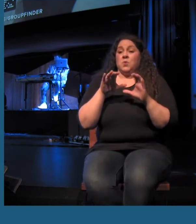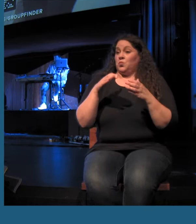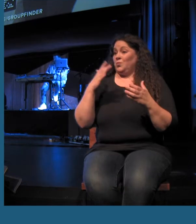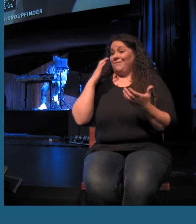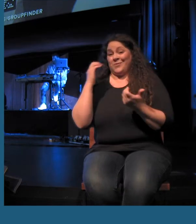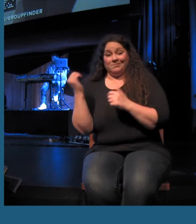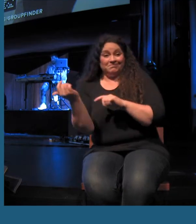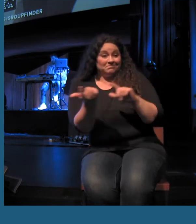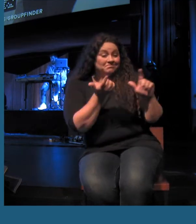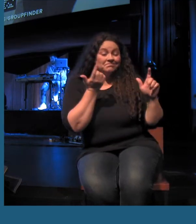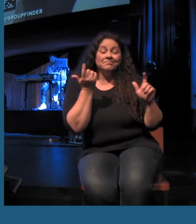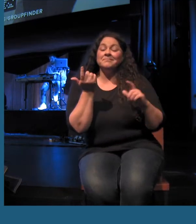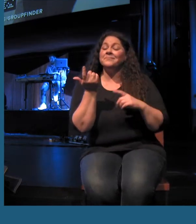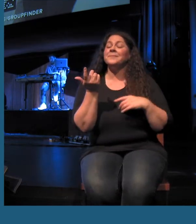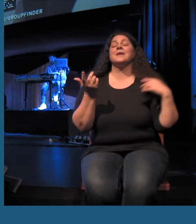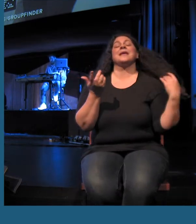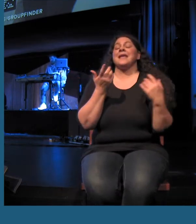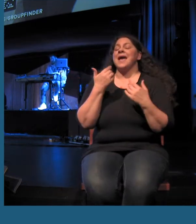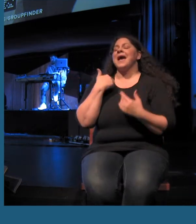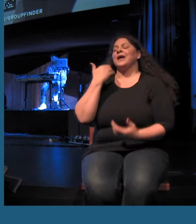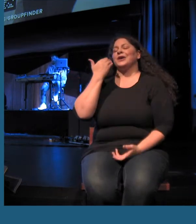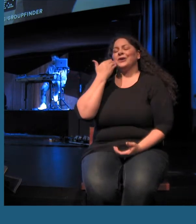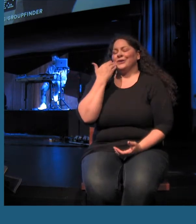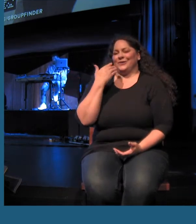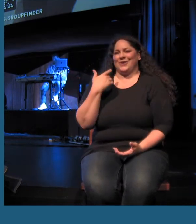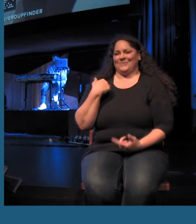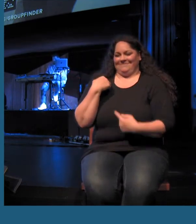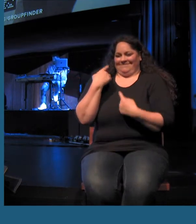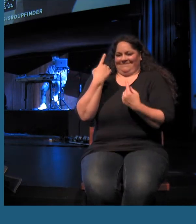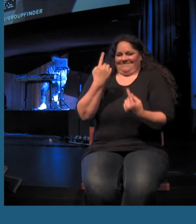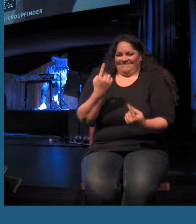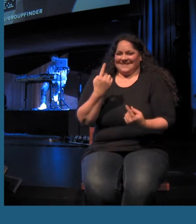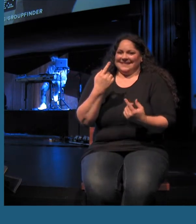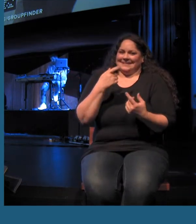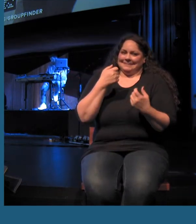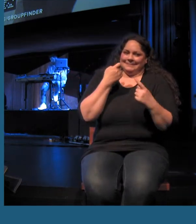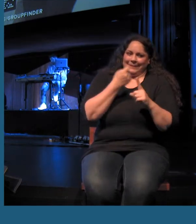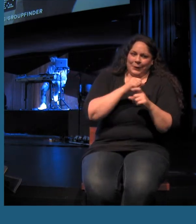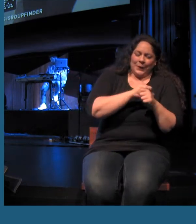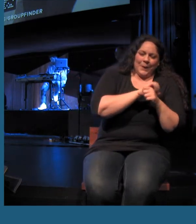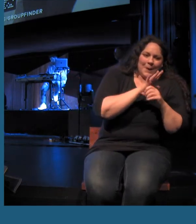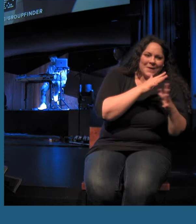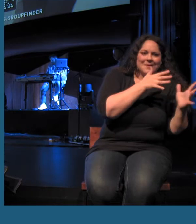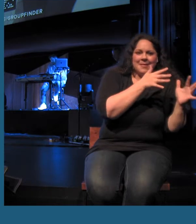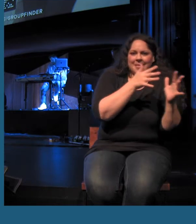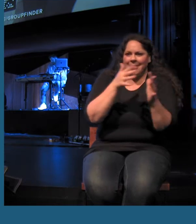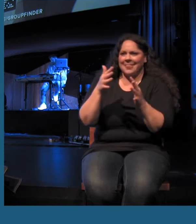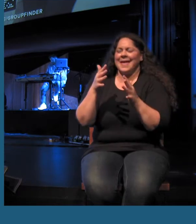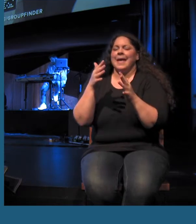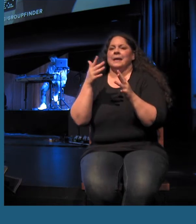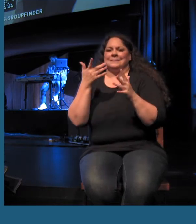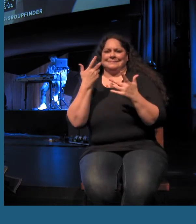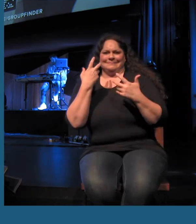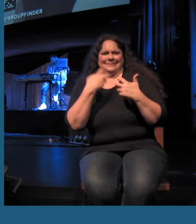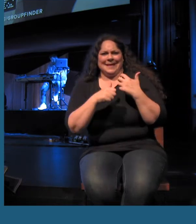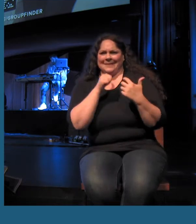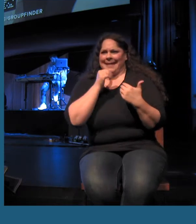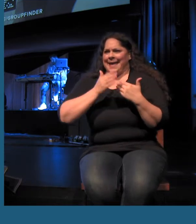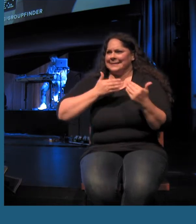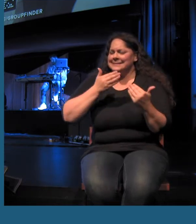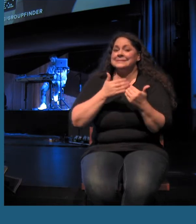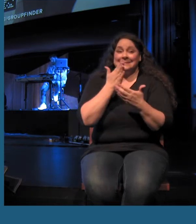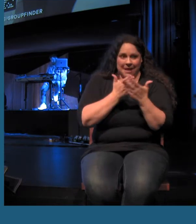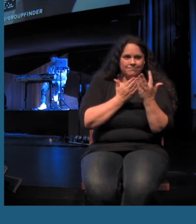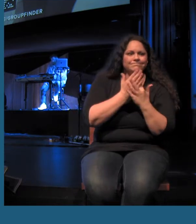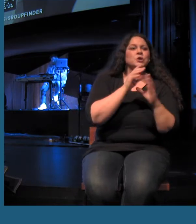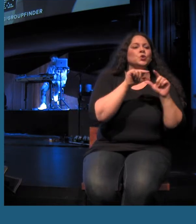of you. And I know this last year, year and a half has been tough. Some of you have tried groups before. Some made